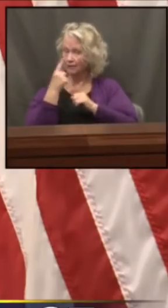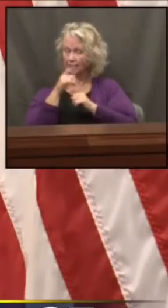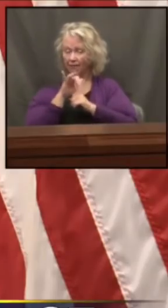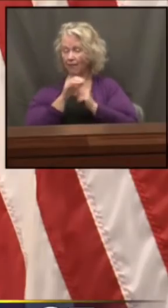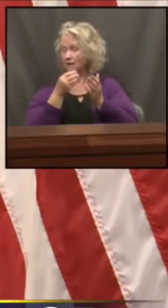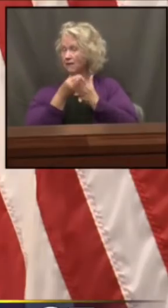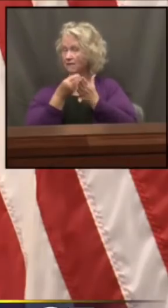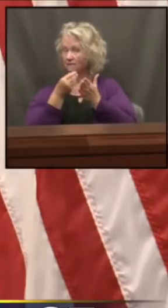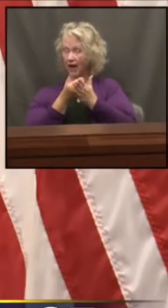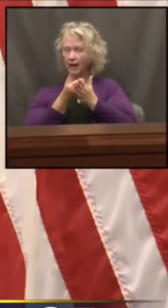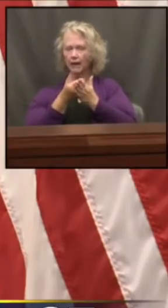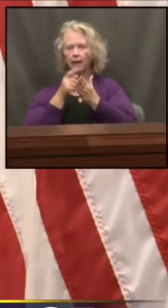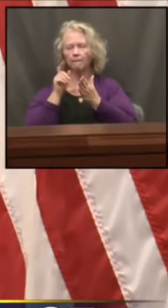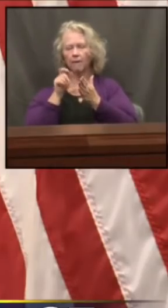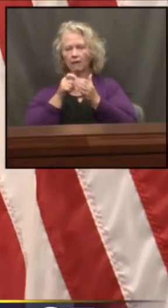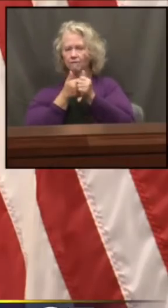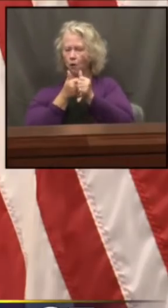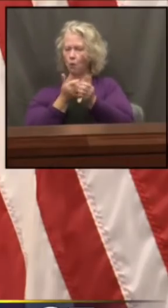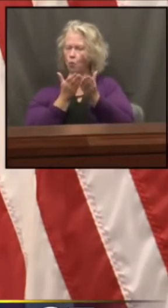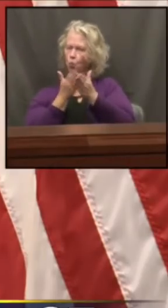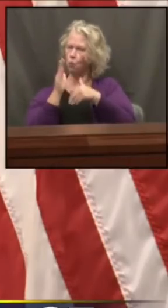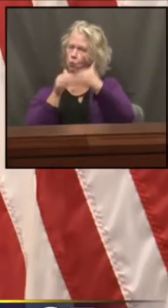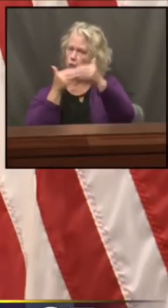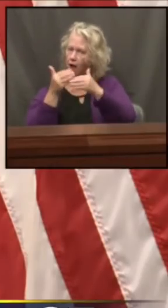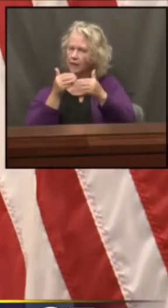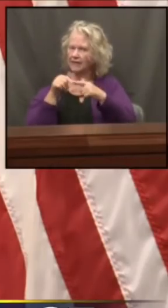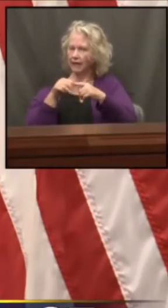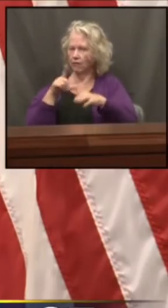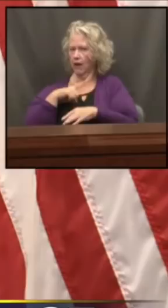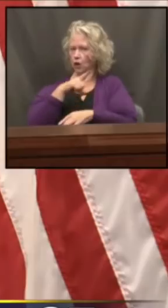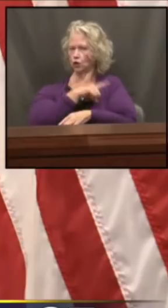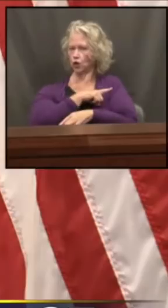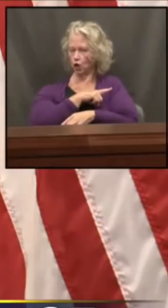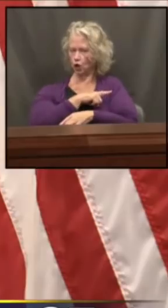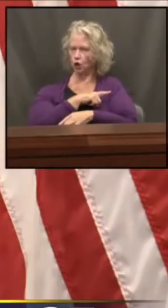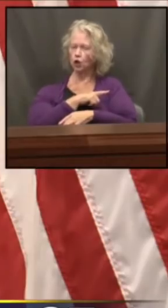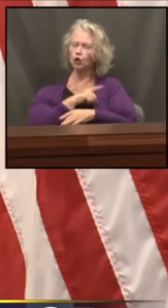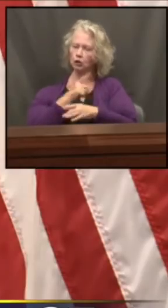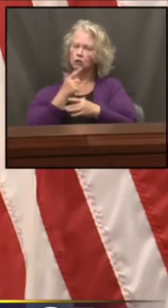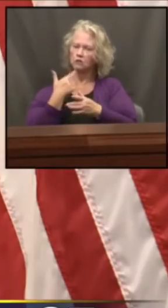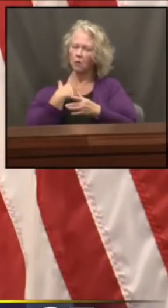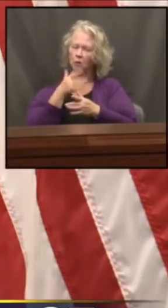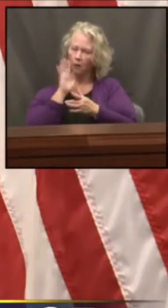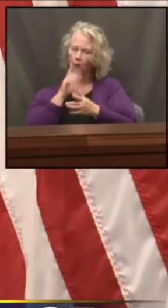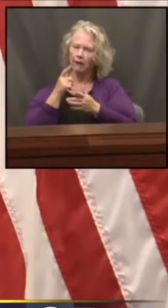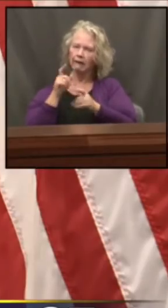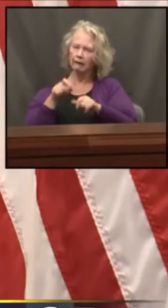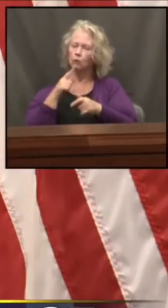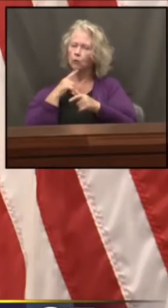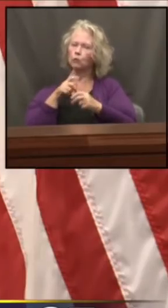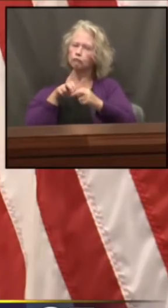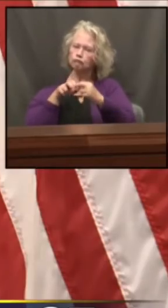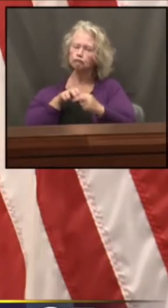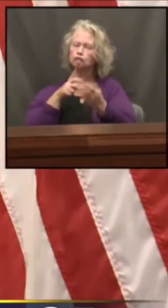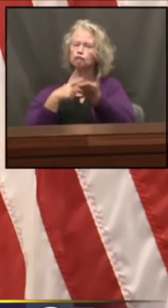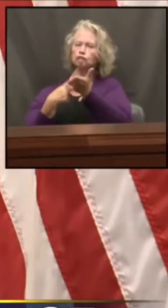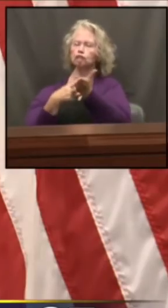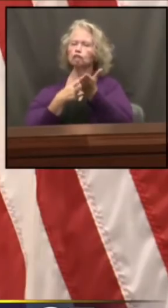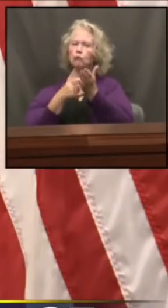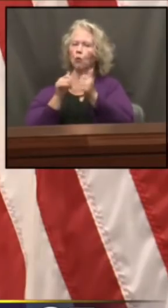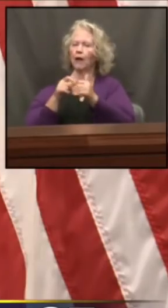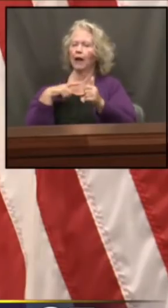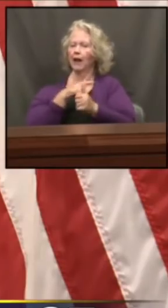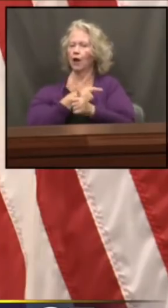through a process through the legislature. So we'll look forward to having continuously conversations with the legislature about